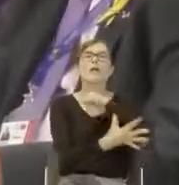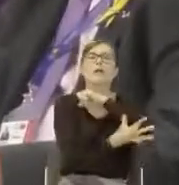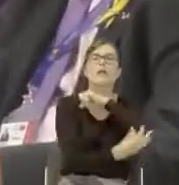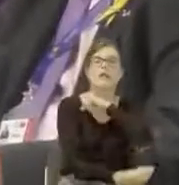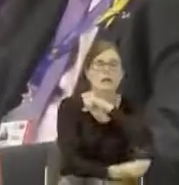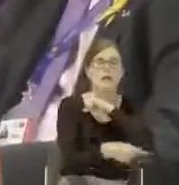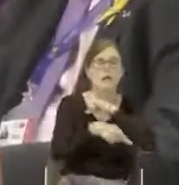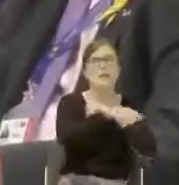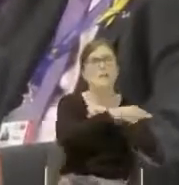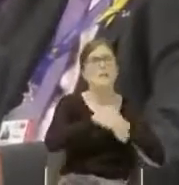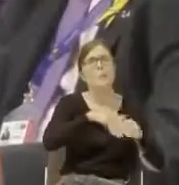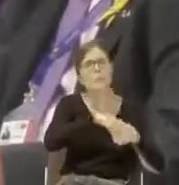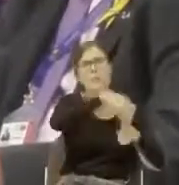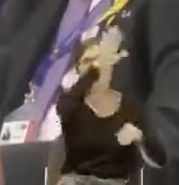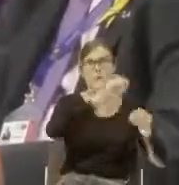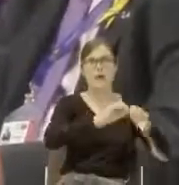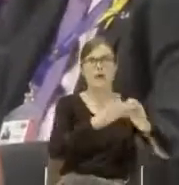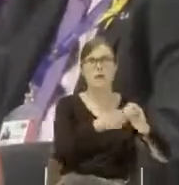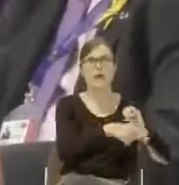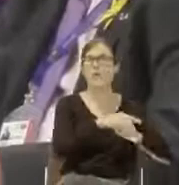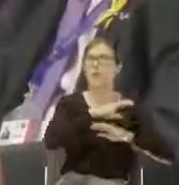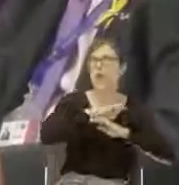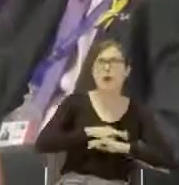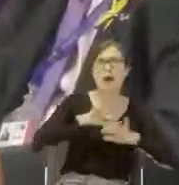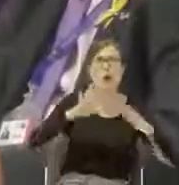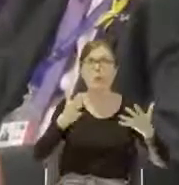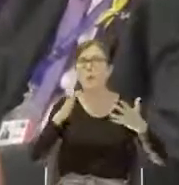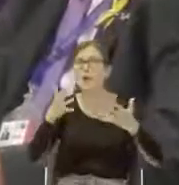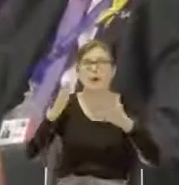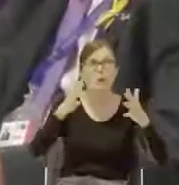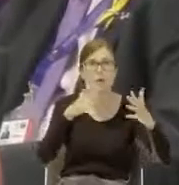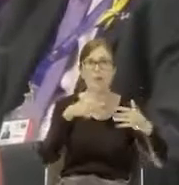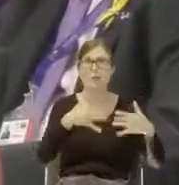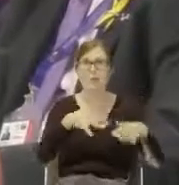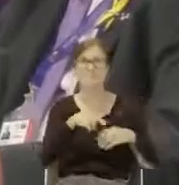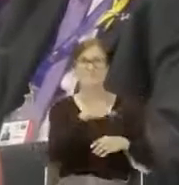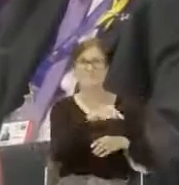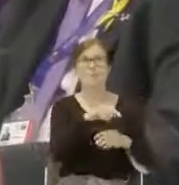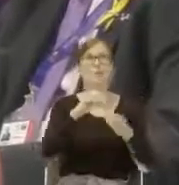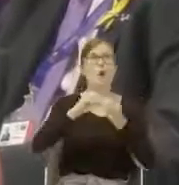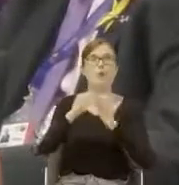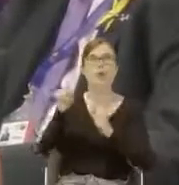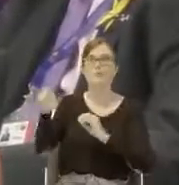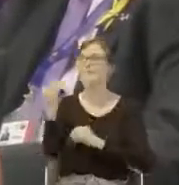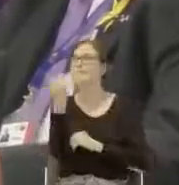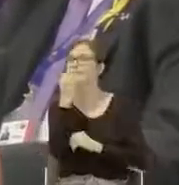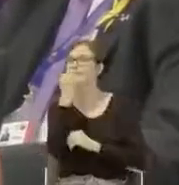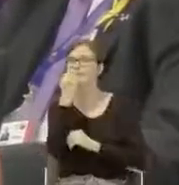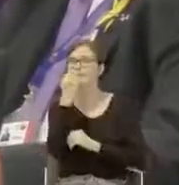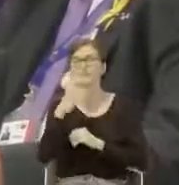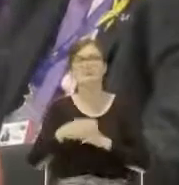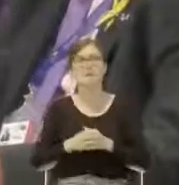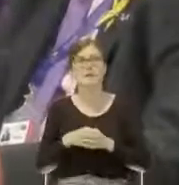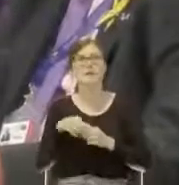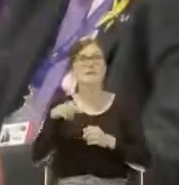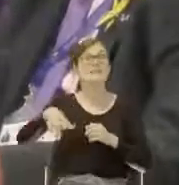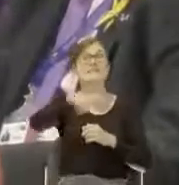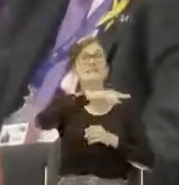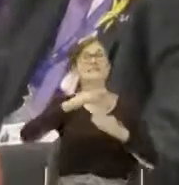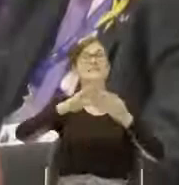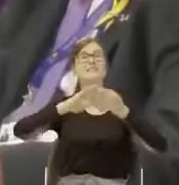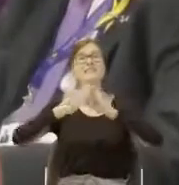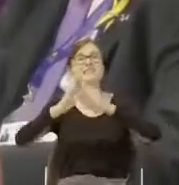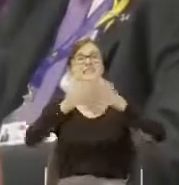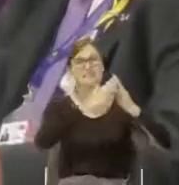today. Excellencies, Honorable Mayors and colleagues, we must act together urgently and